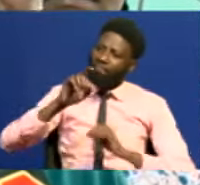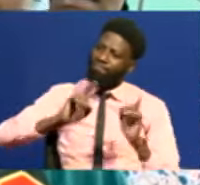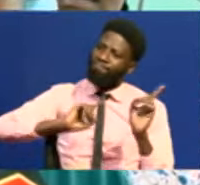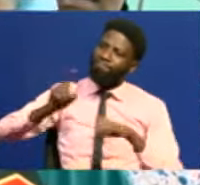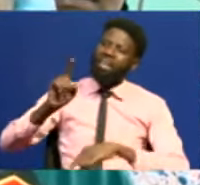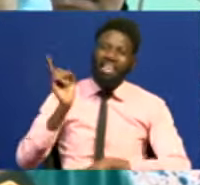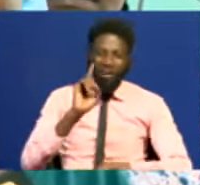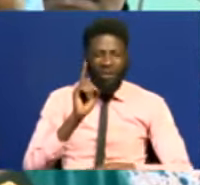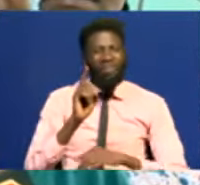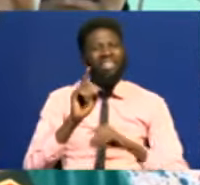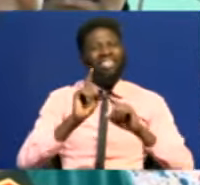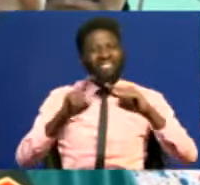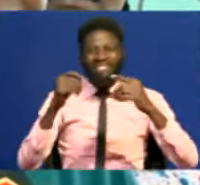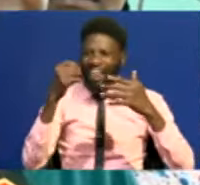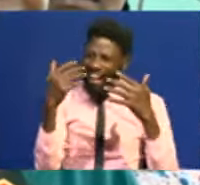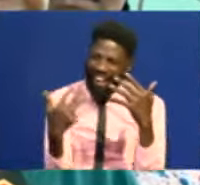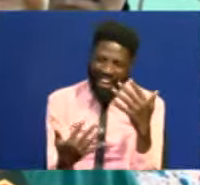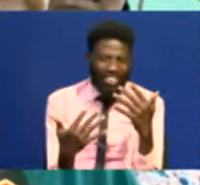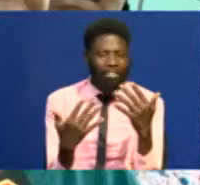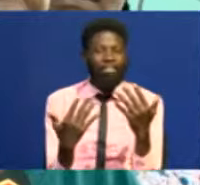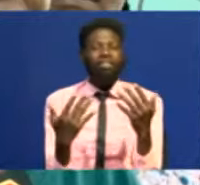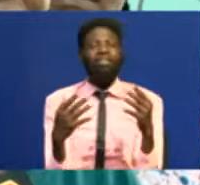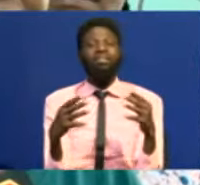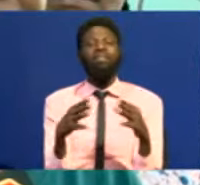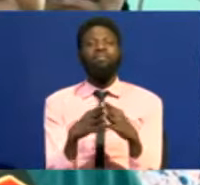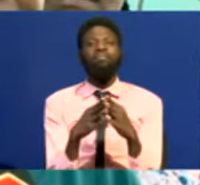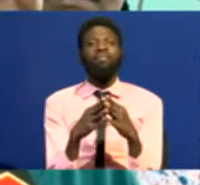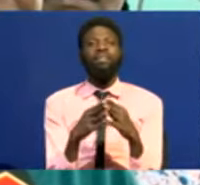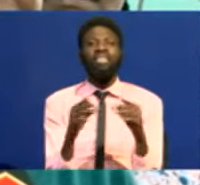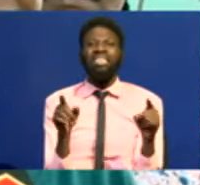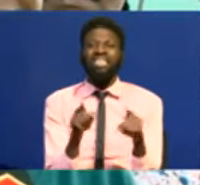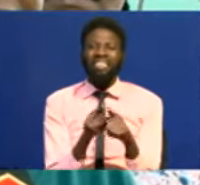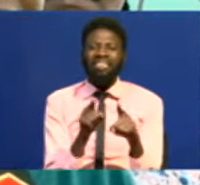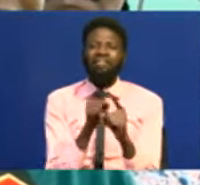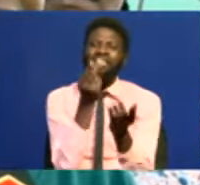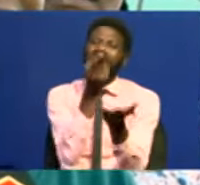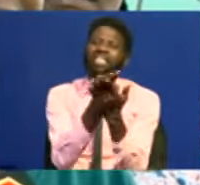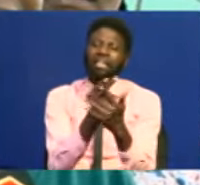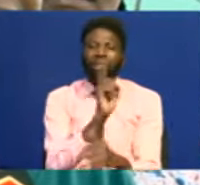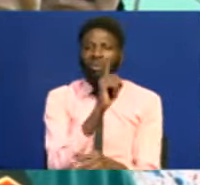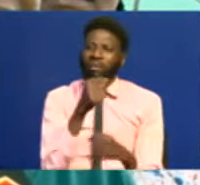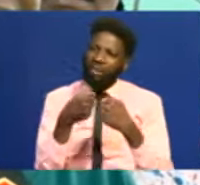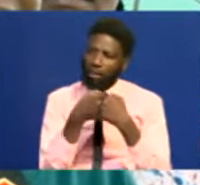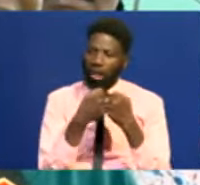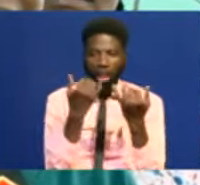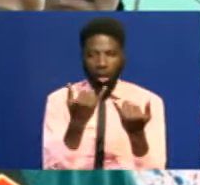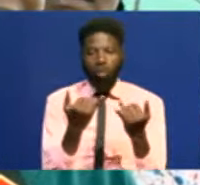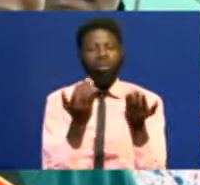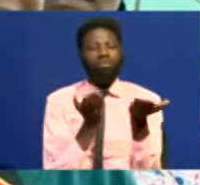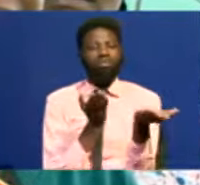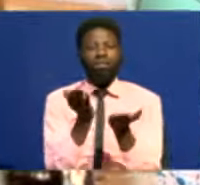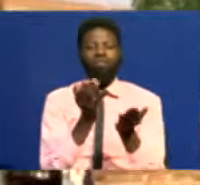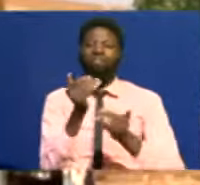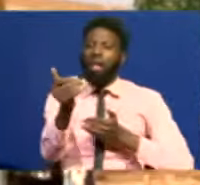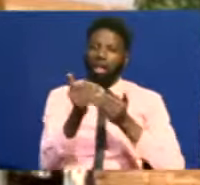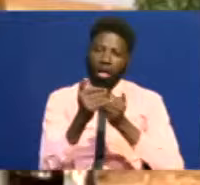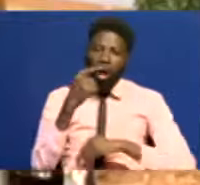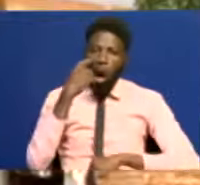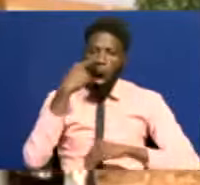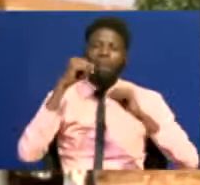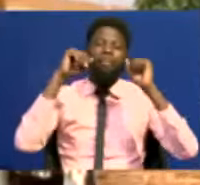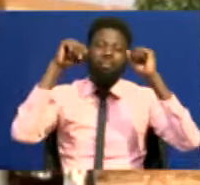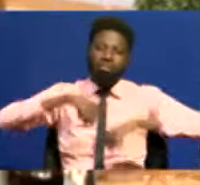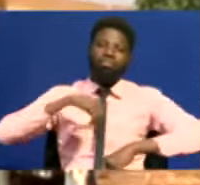incurring the transportation and inconveniences of being treated in Nairobi. Now they will get the services closer to them.